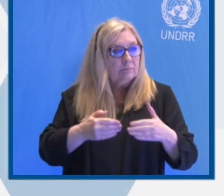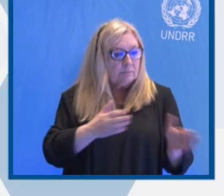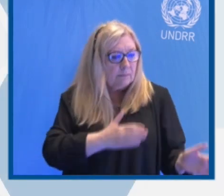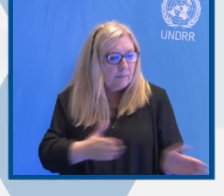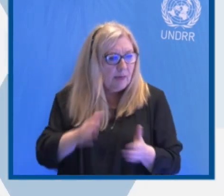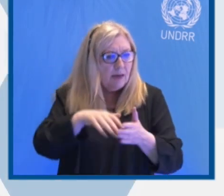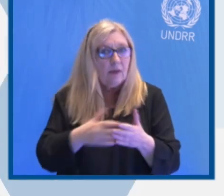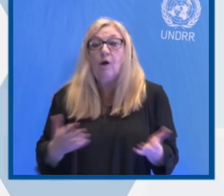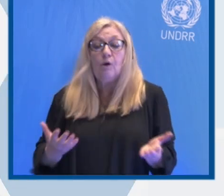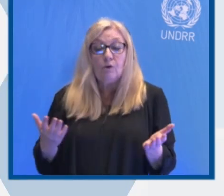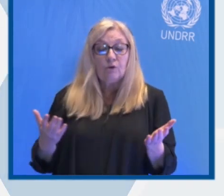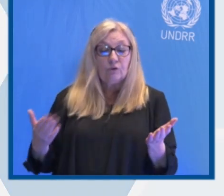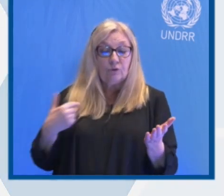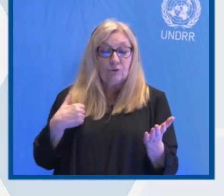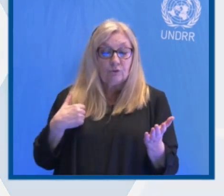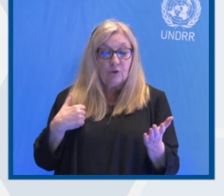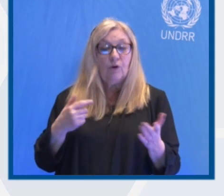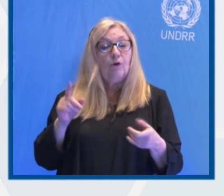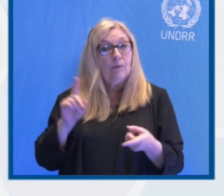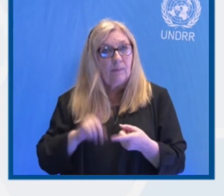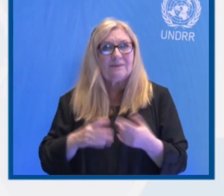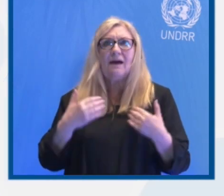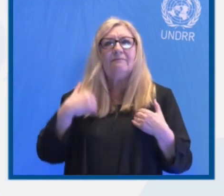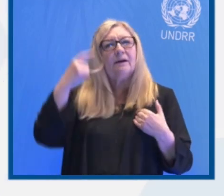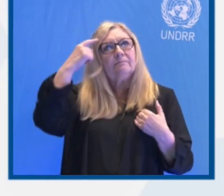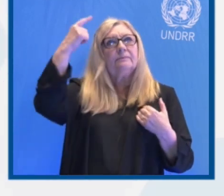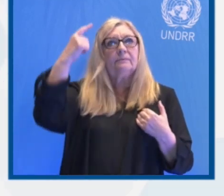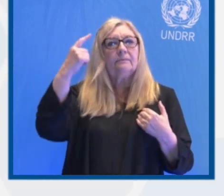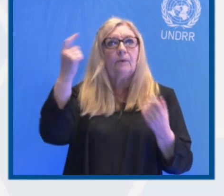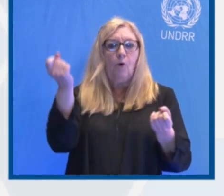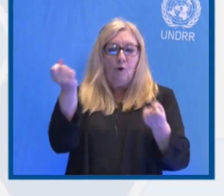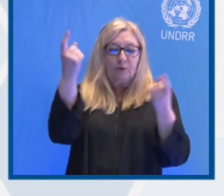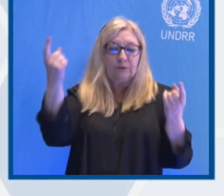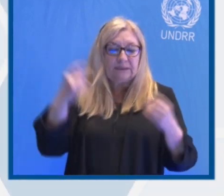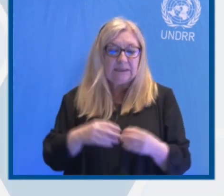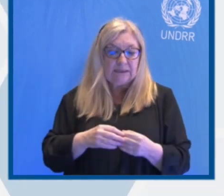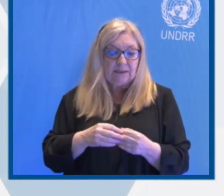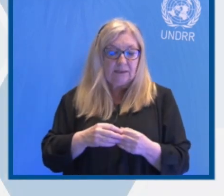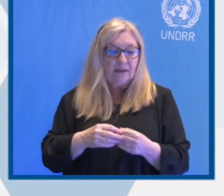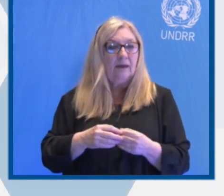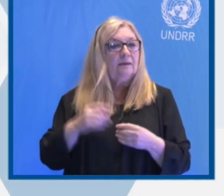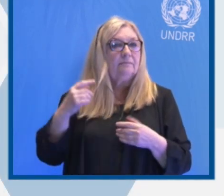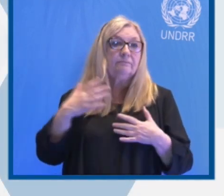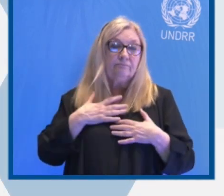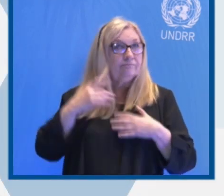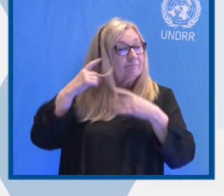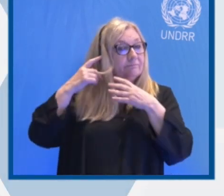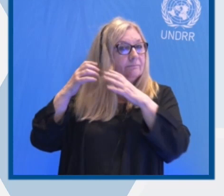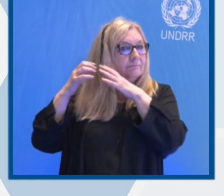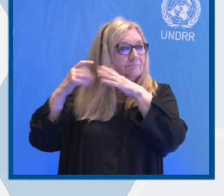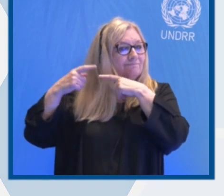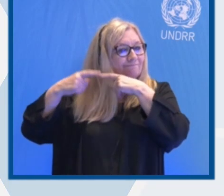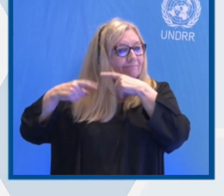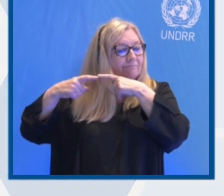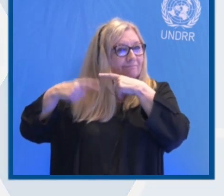318 billion Egyptian pounds were invested in the efficiency of the infrastructure of the unplanned areas, so not to